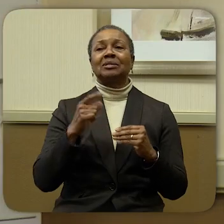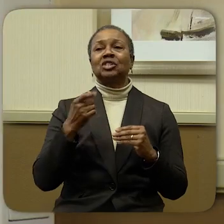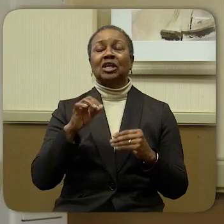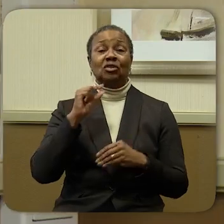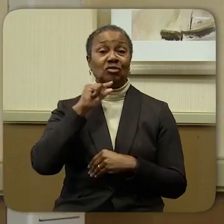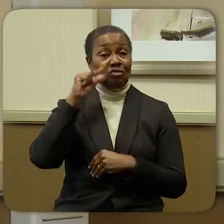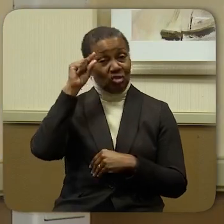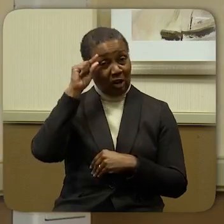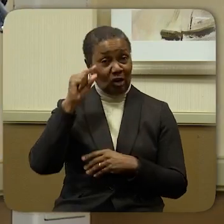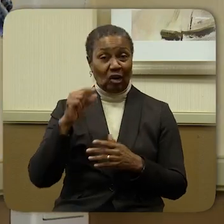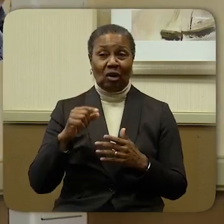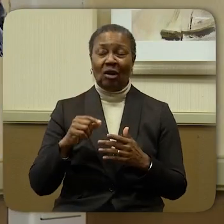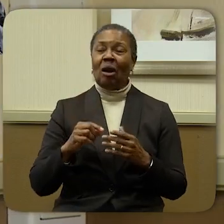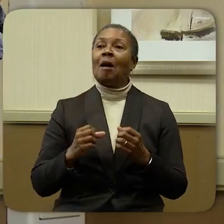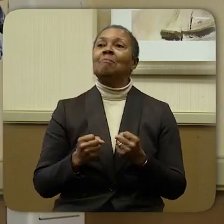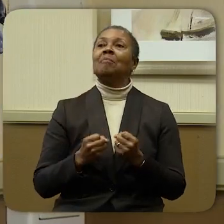gender